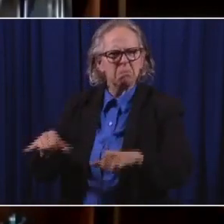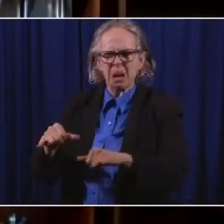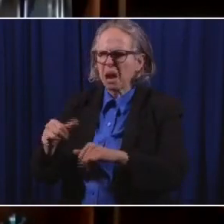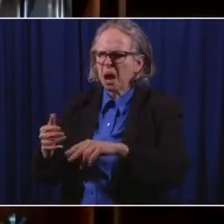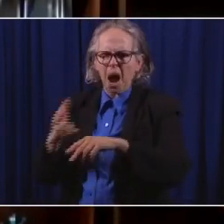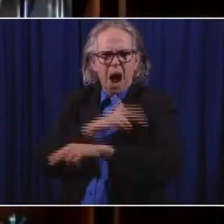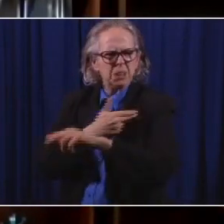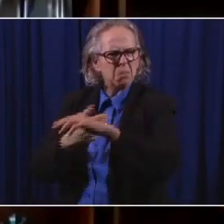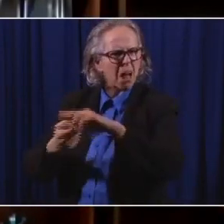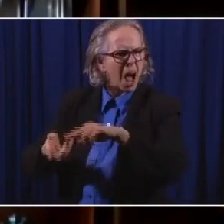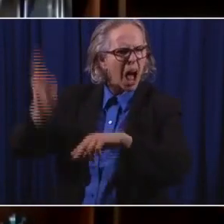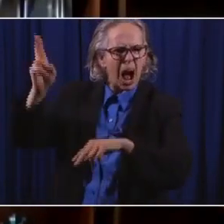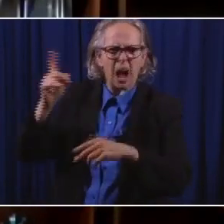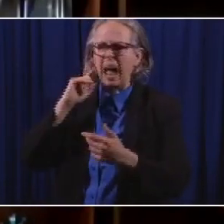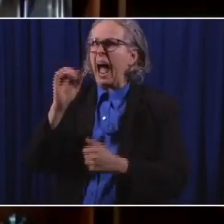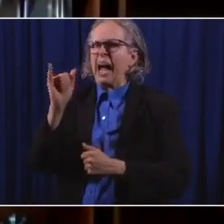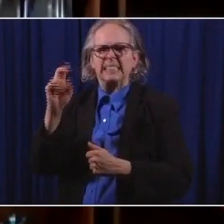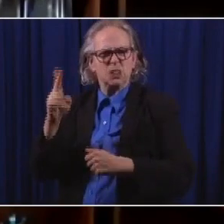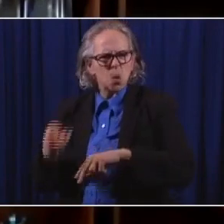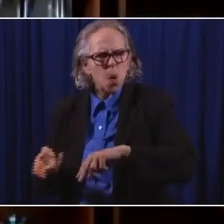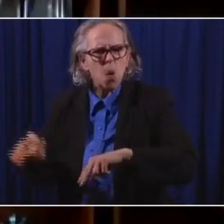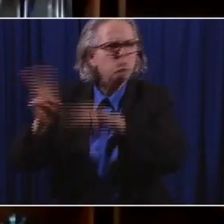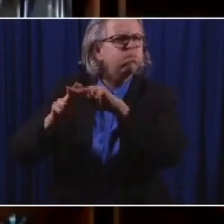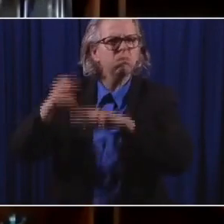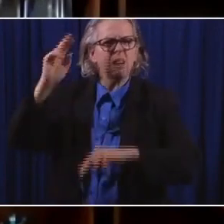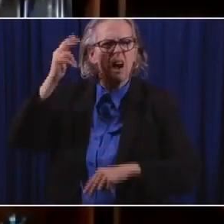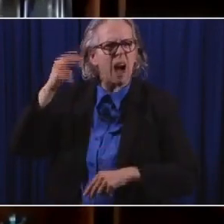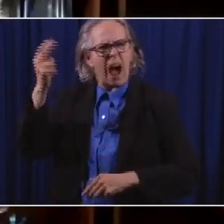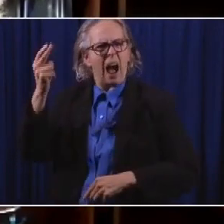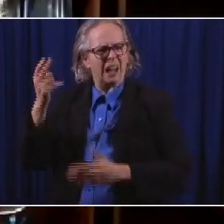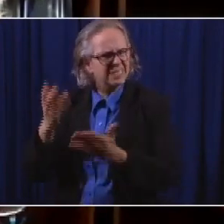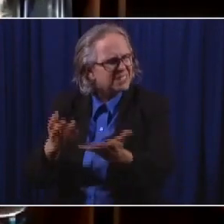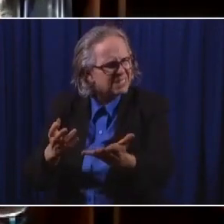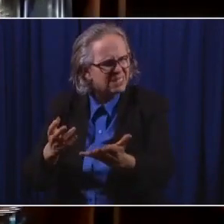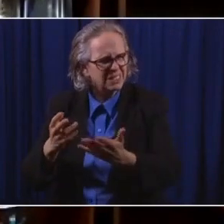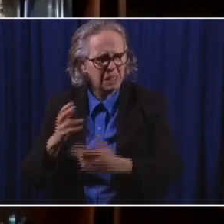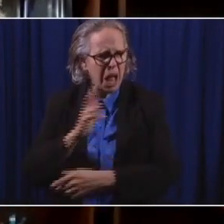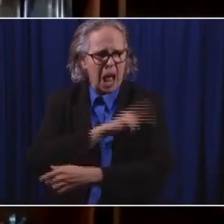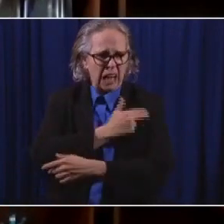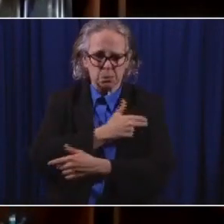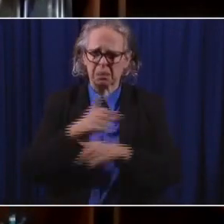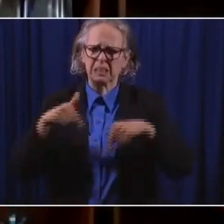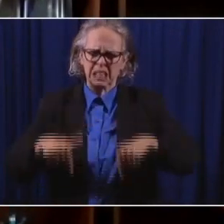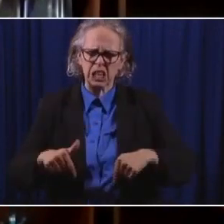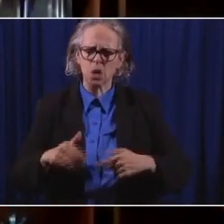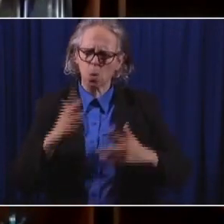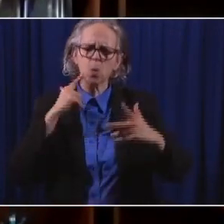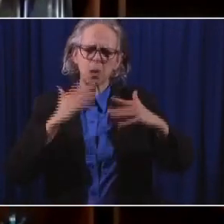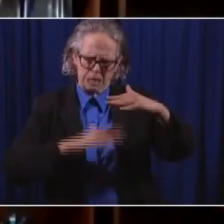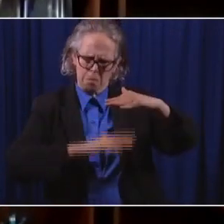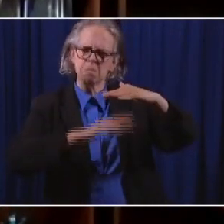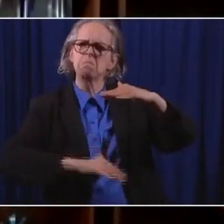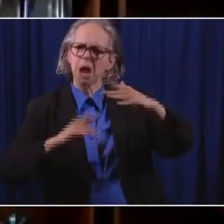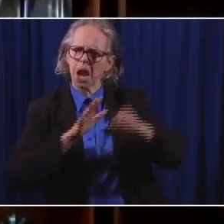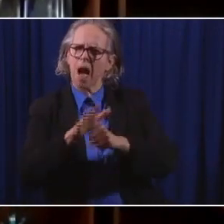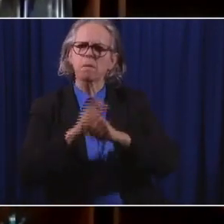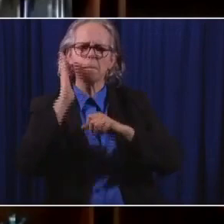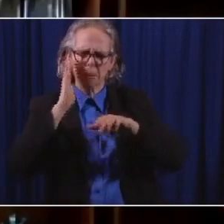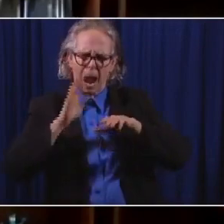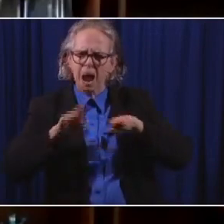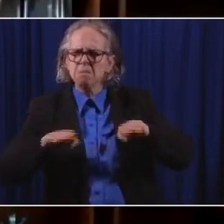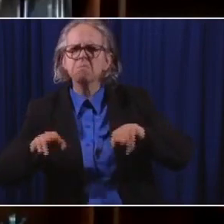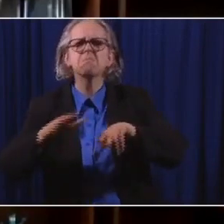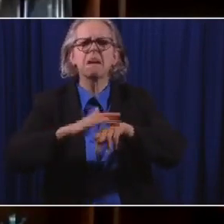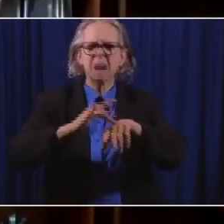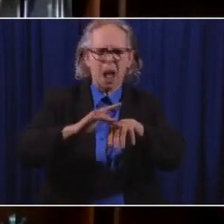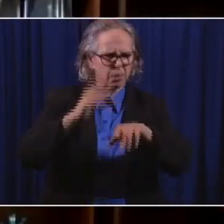are able to accommodate the current volume of patients, but if it were to continue to double or triple from that number, it will